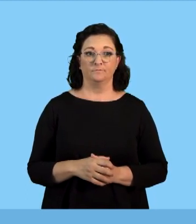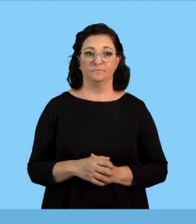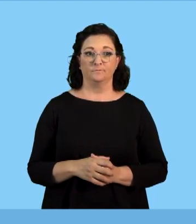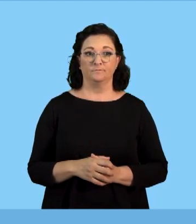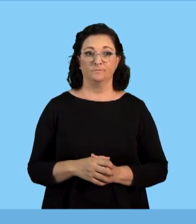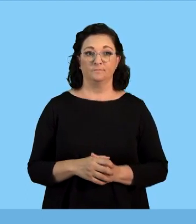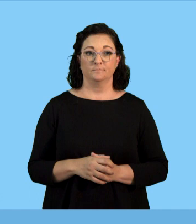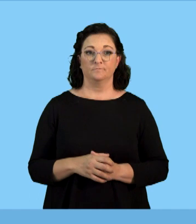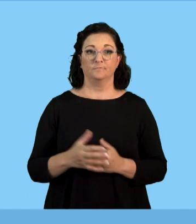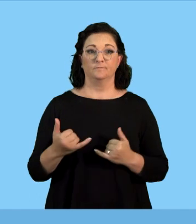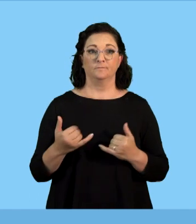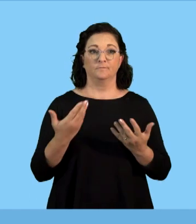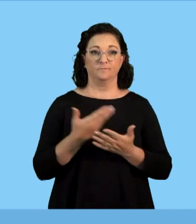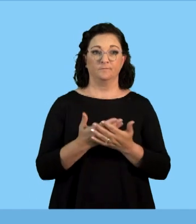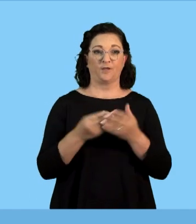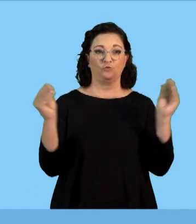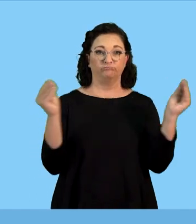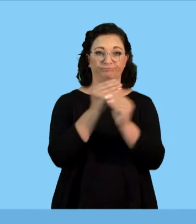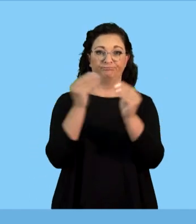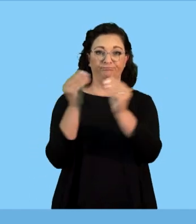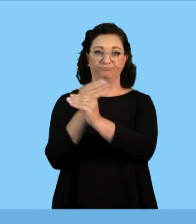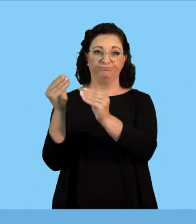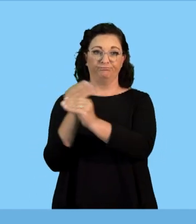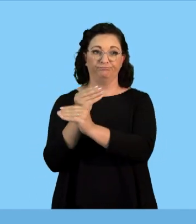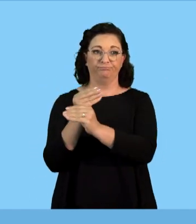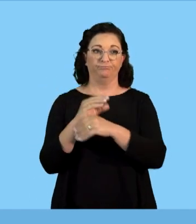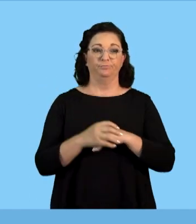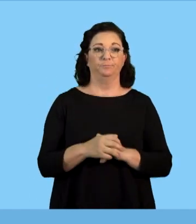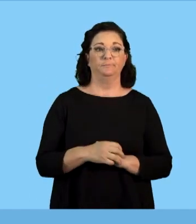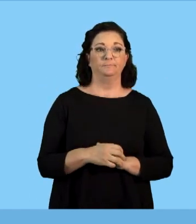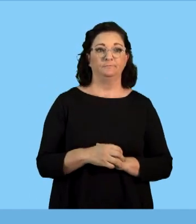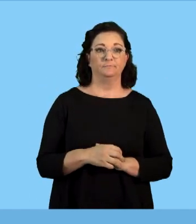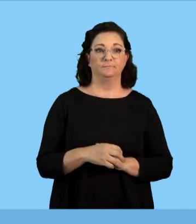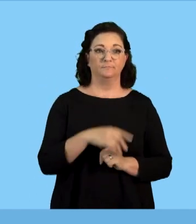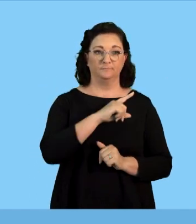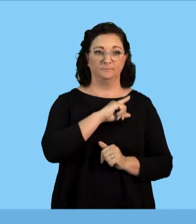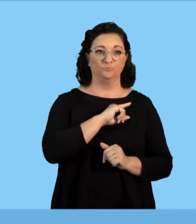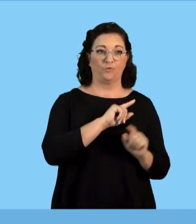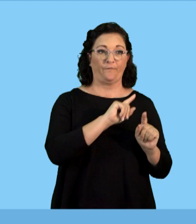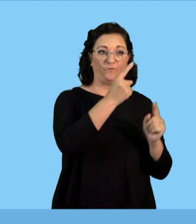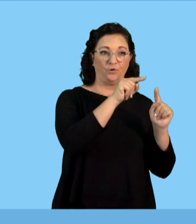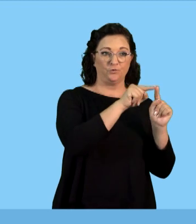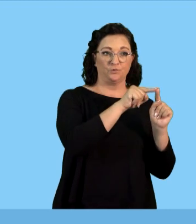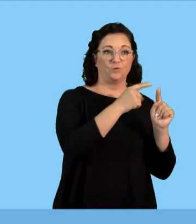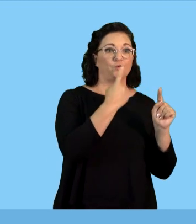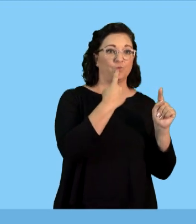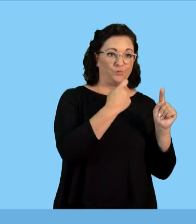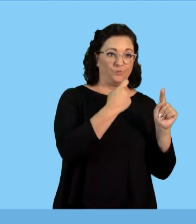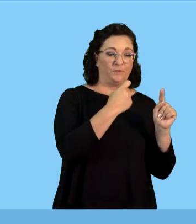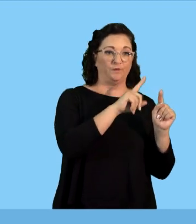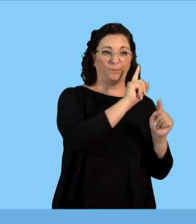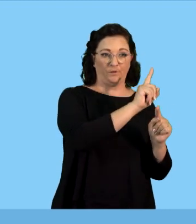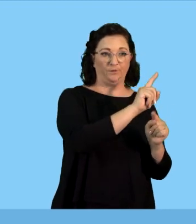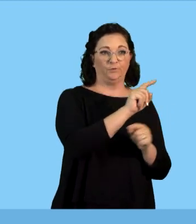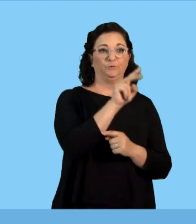So now, arrange the colors of visible spectrum in order of increasing frequency. So that means the first one is going to